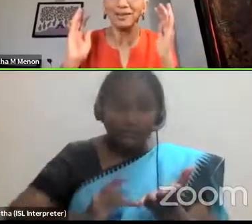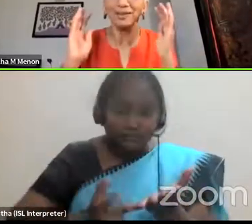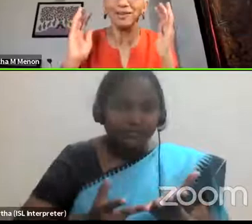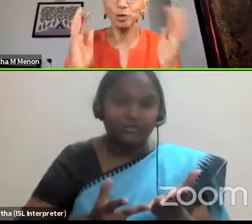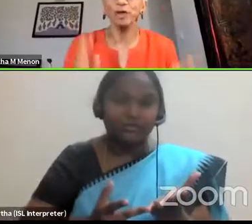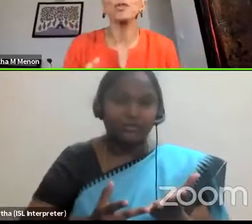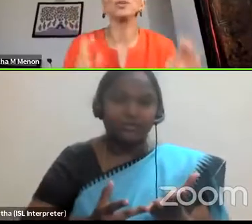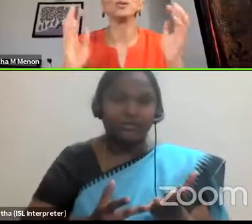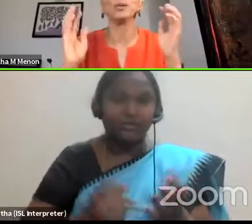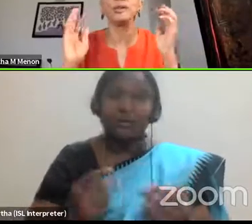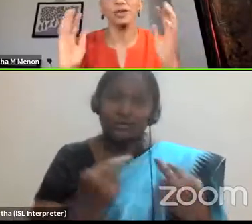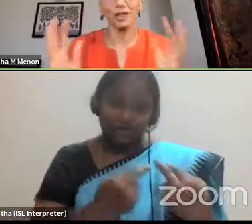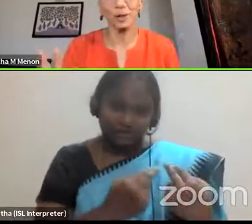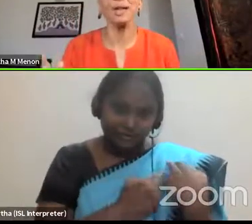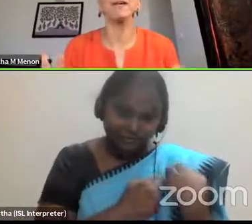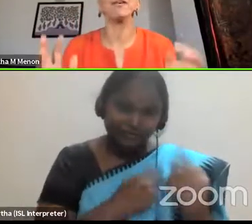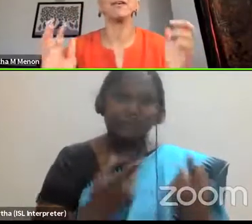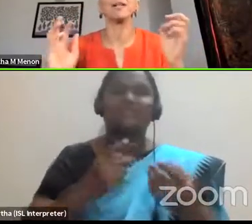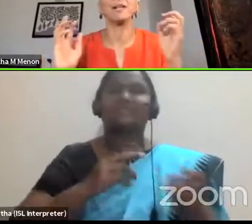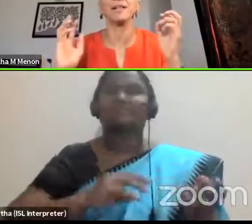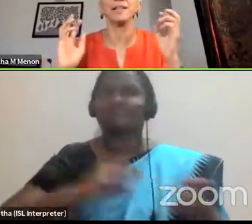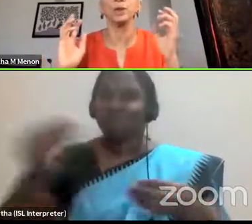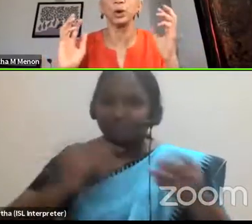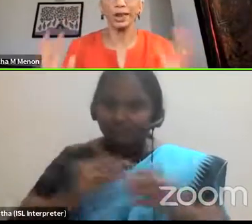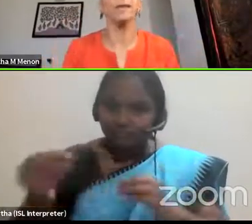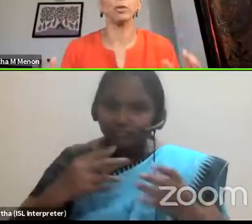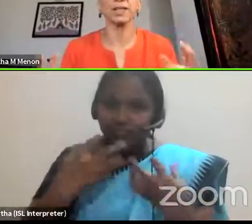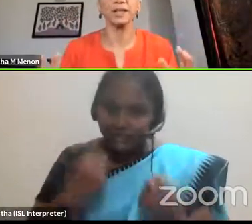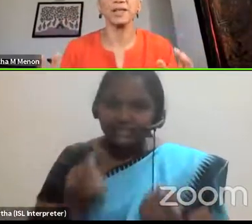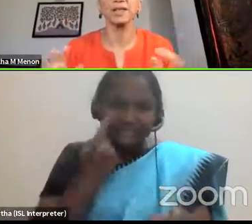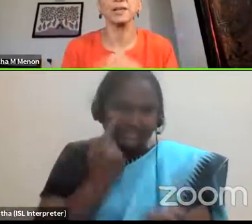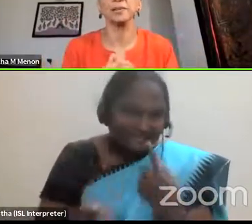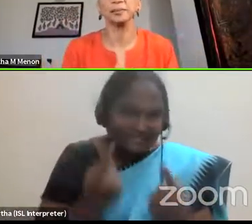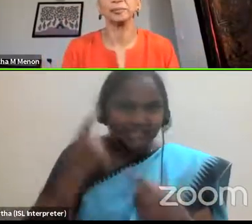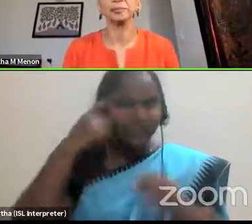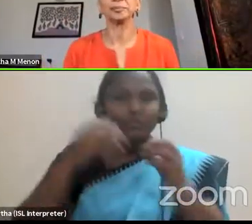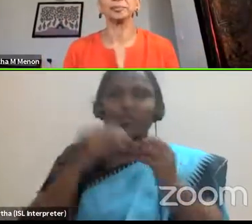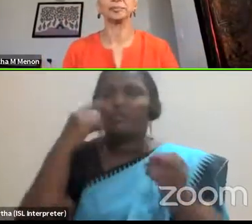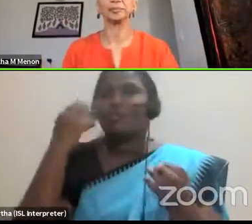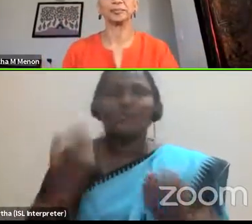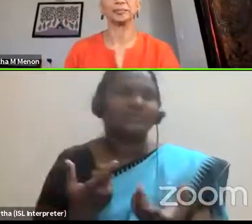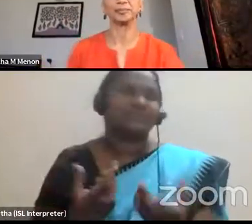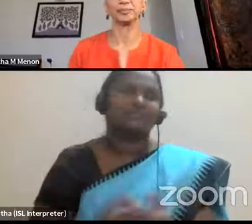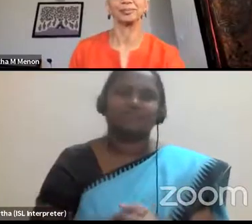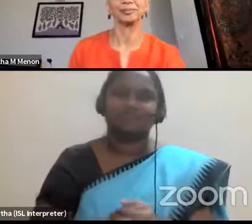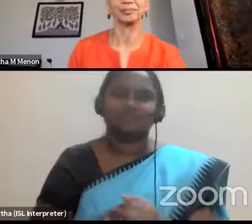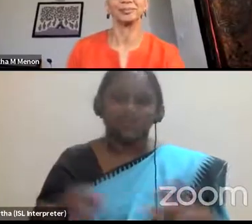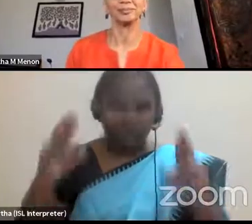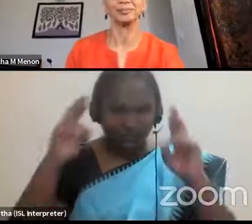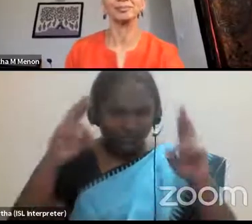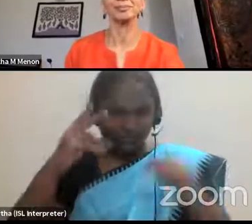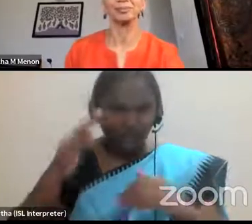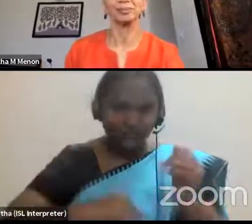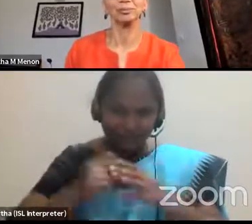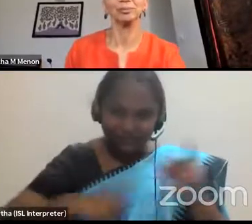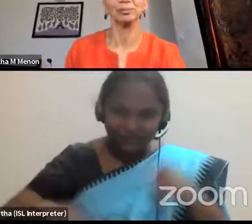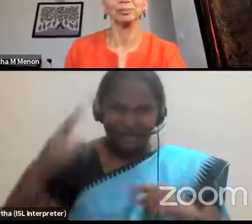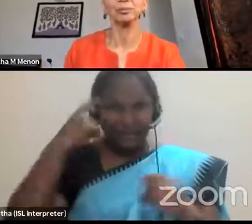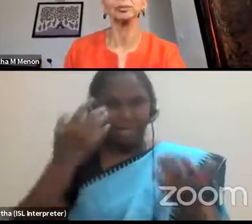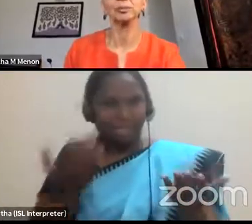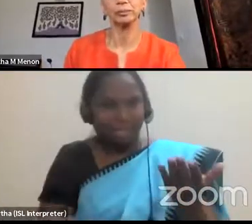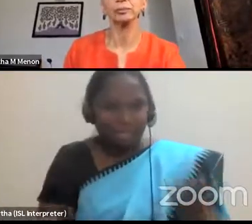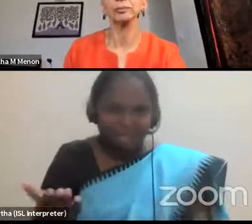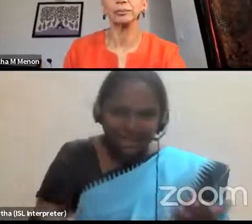is responsible, it's transparent, that you're checking for biases. And hopefully you'll build the technology with more balance